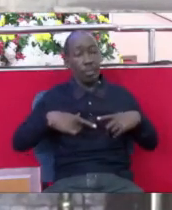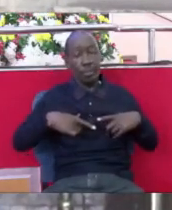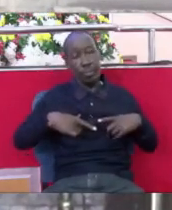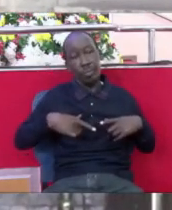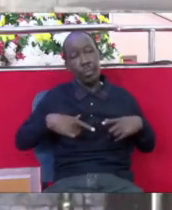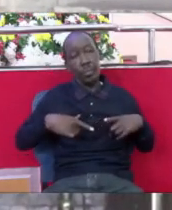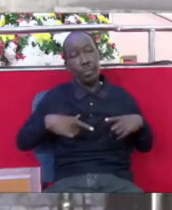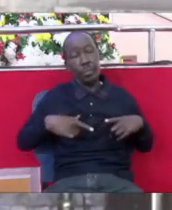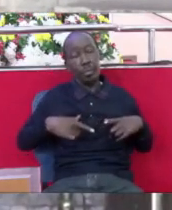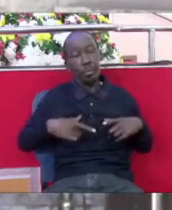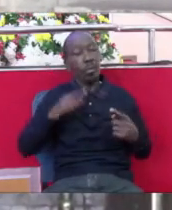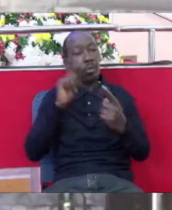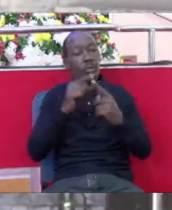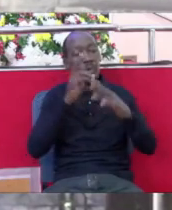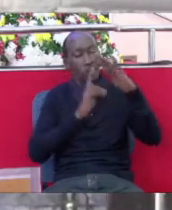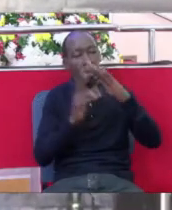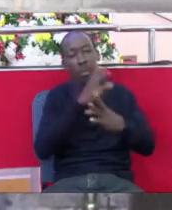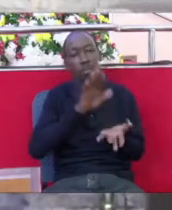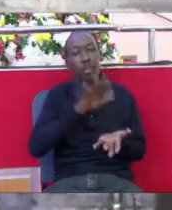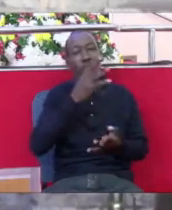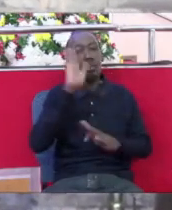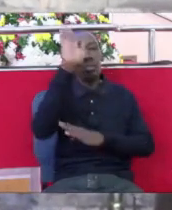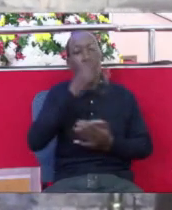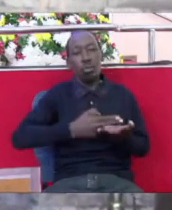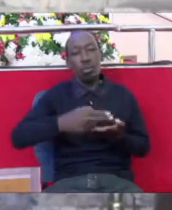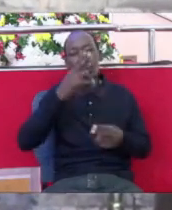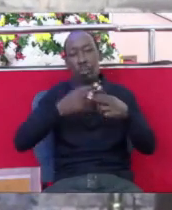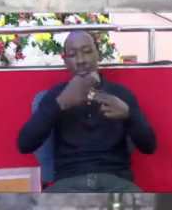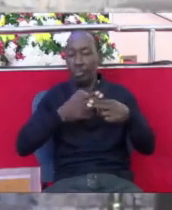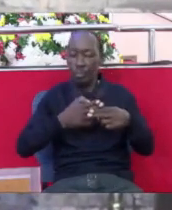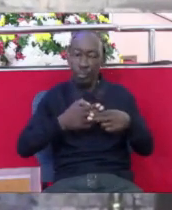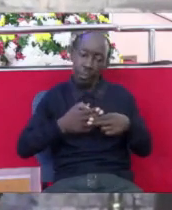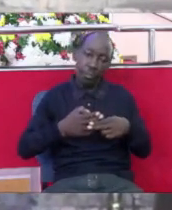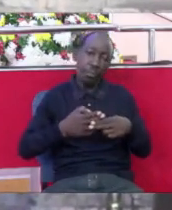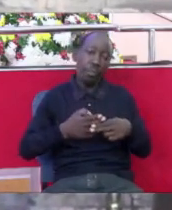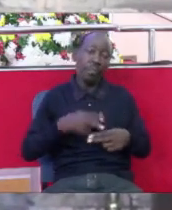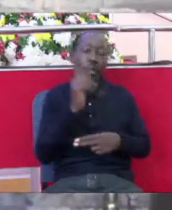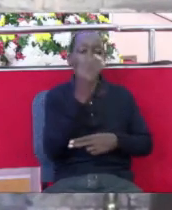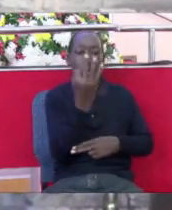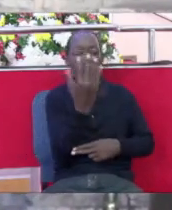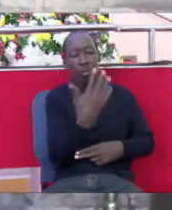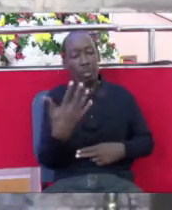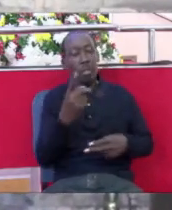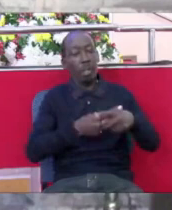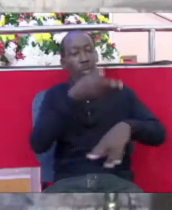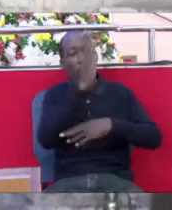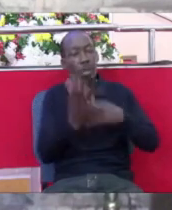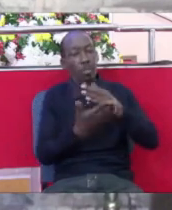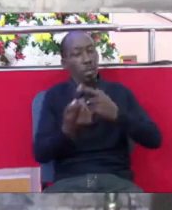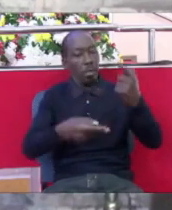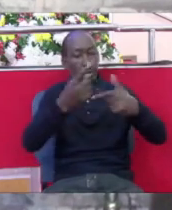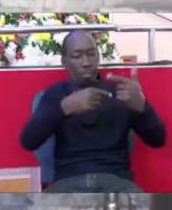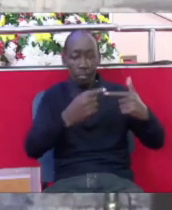life. To the honor and to the praise of His holy name. The third thing, when God's help comes,